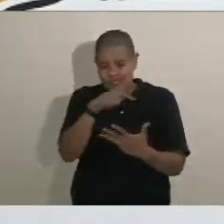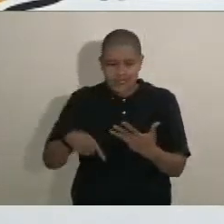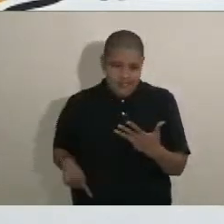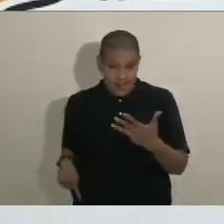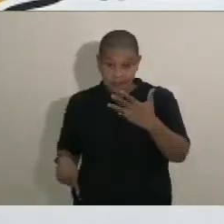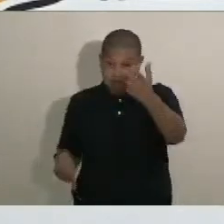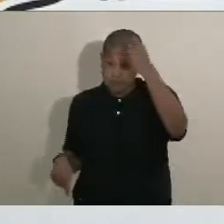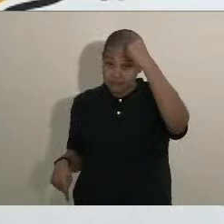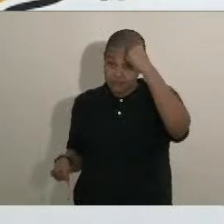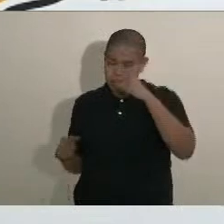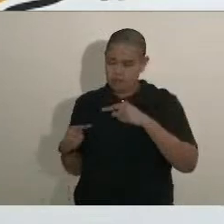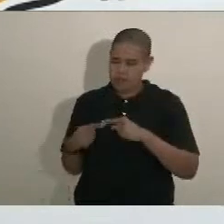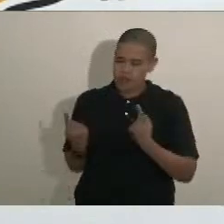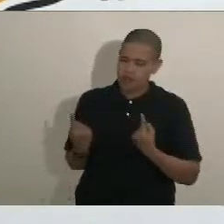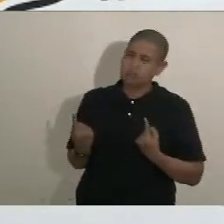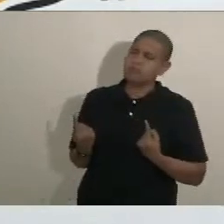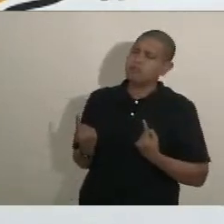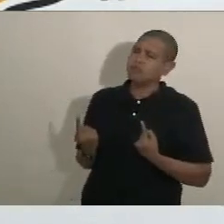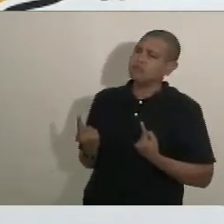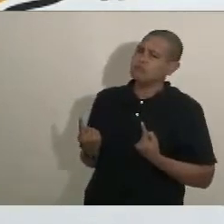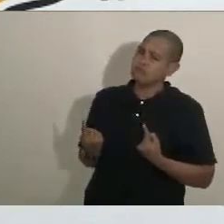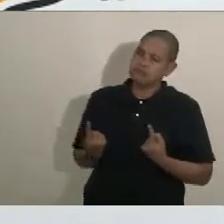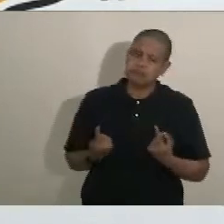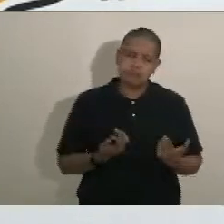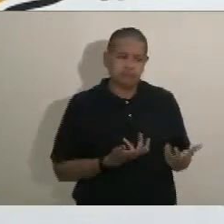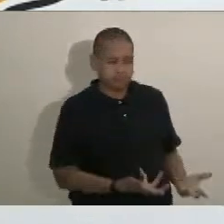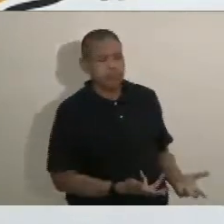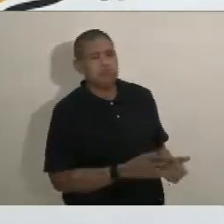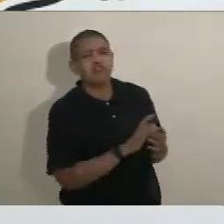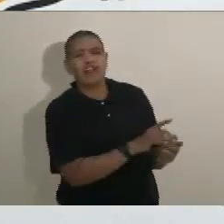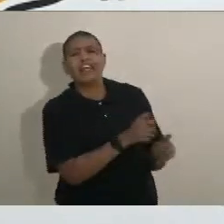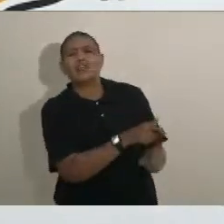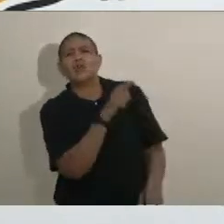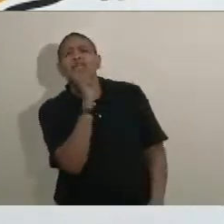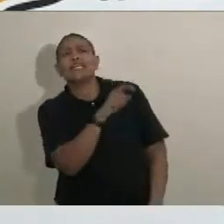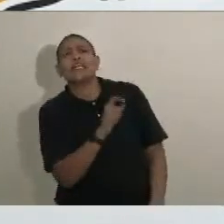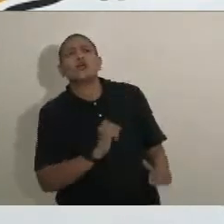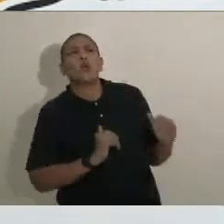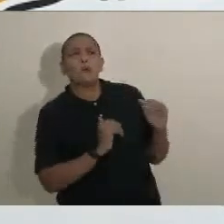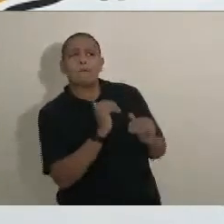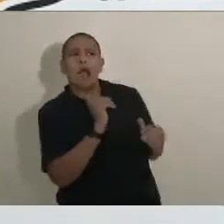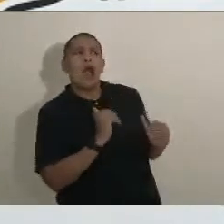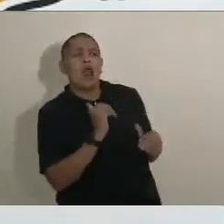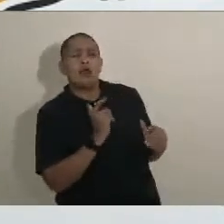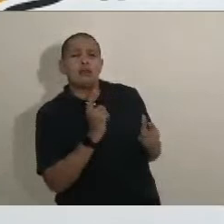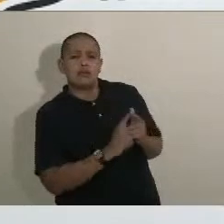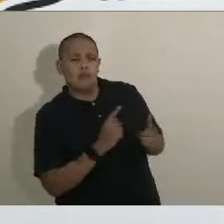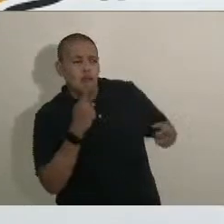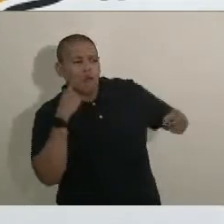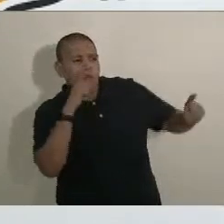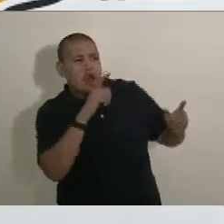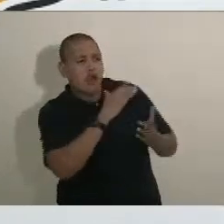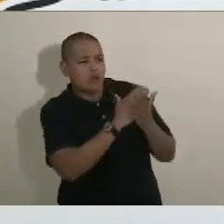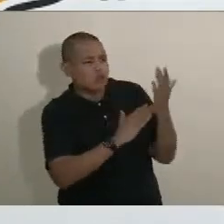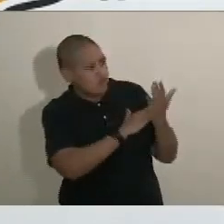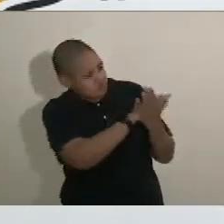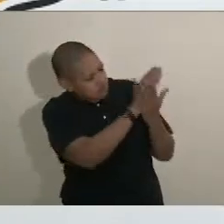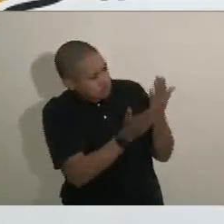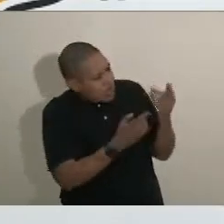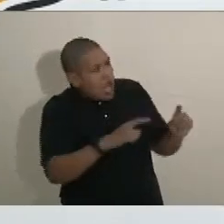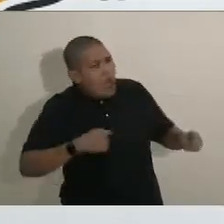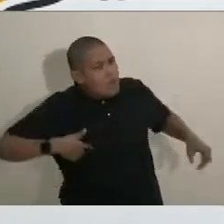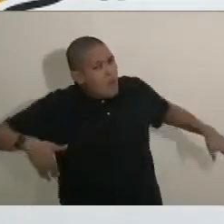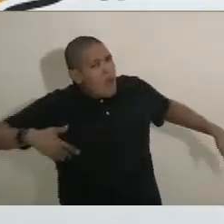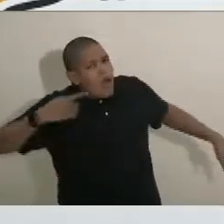the opposite in terms of the need to balance and the need to achieve certain other things which we were